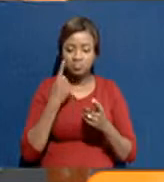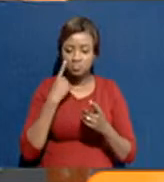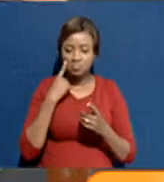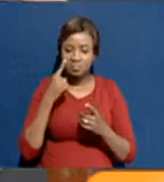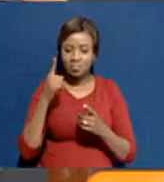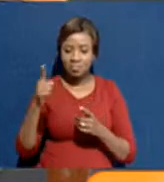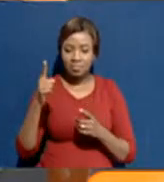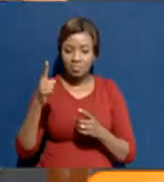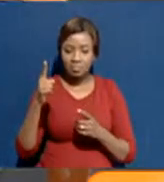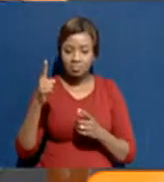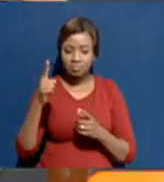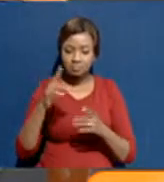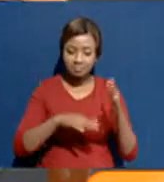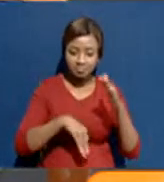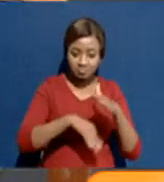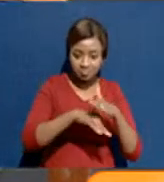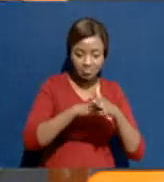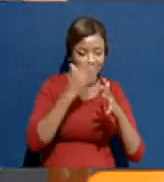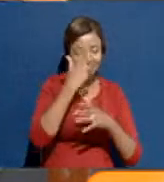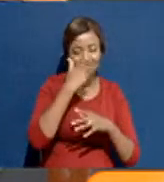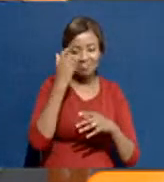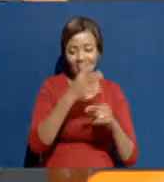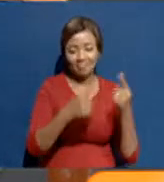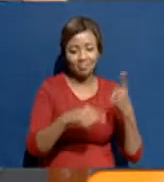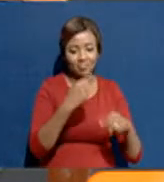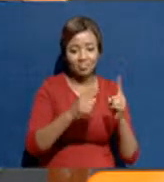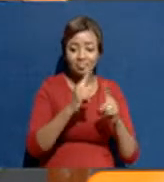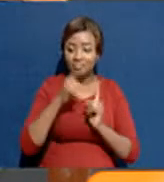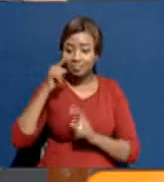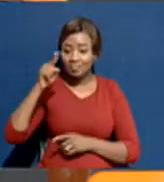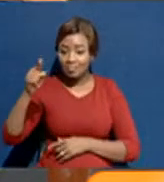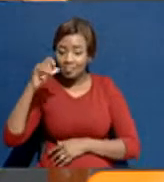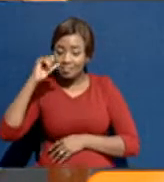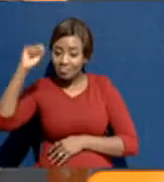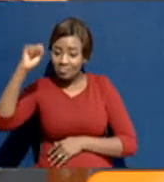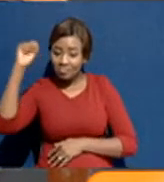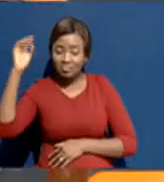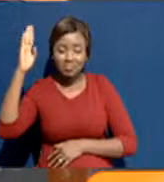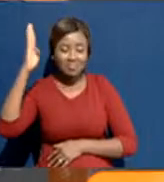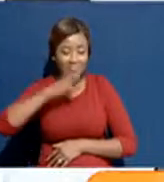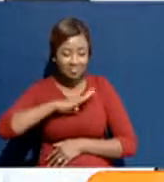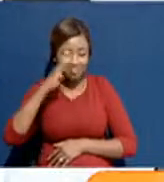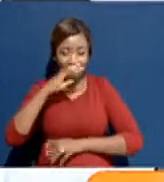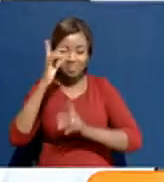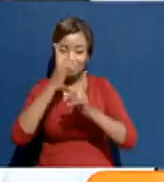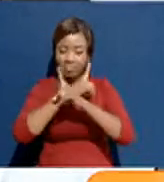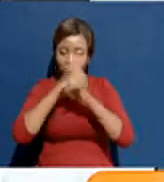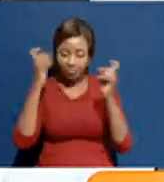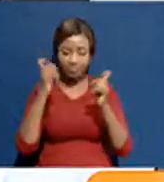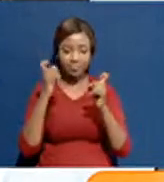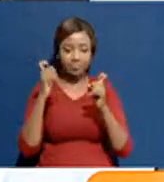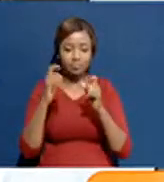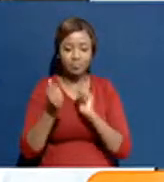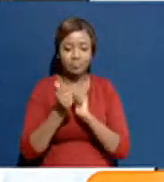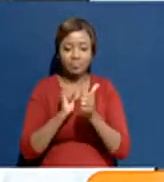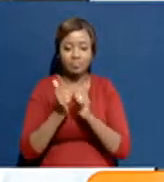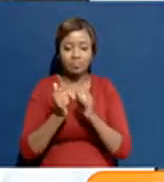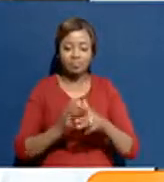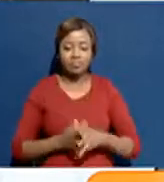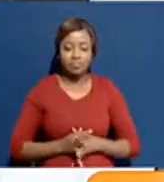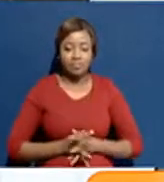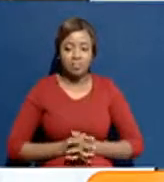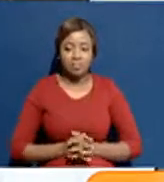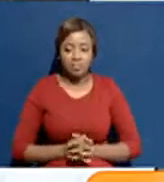game. No. It's a very dirty and ugly game. And in Kenya, it's particularly ugly. It's vicious, sound yes. Like, yes, yes,